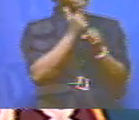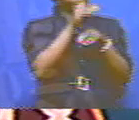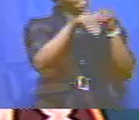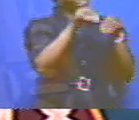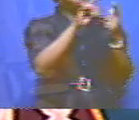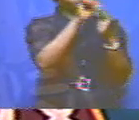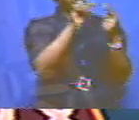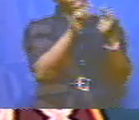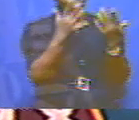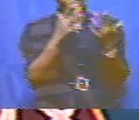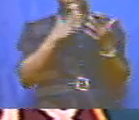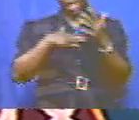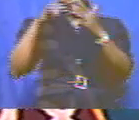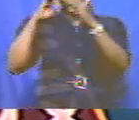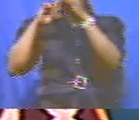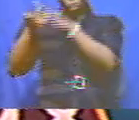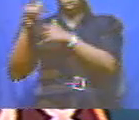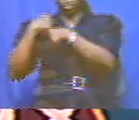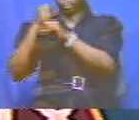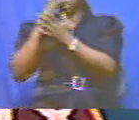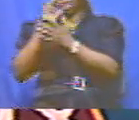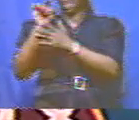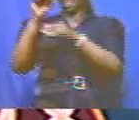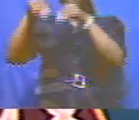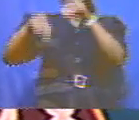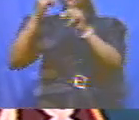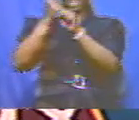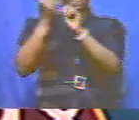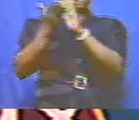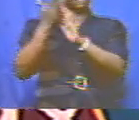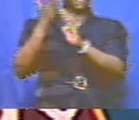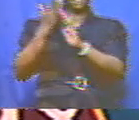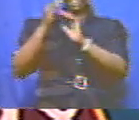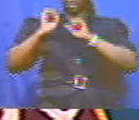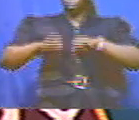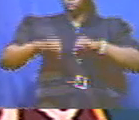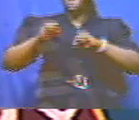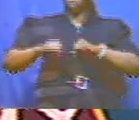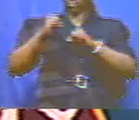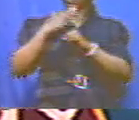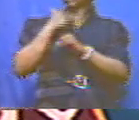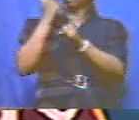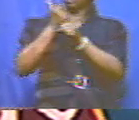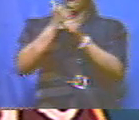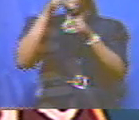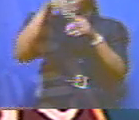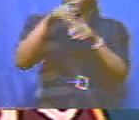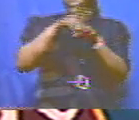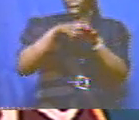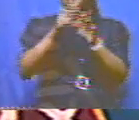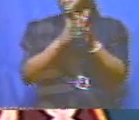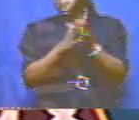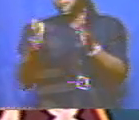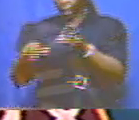Our goal is to make sure that these elections are held as quickly as possible. And we are willing to work within the deadlines that has been given by